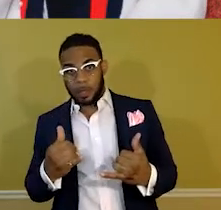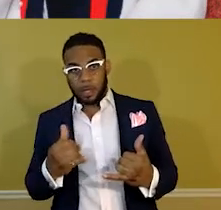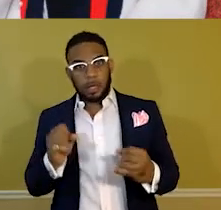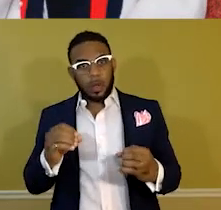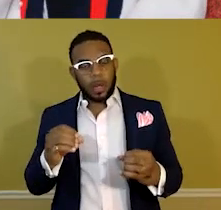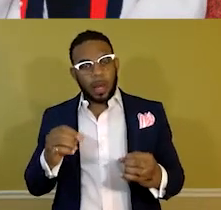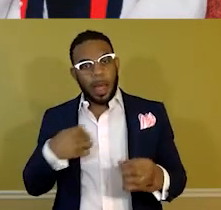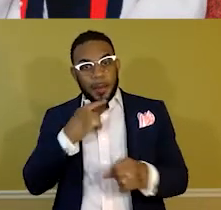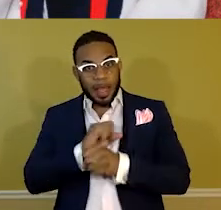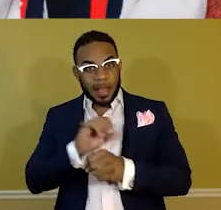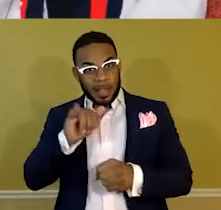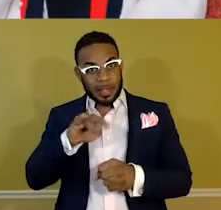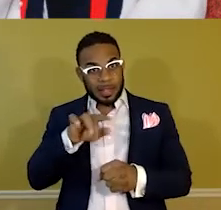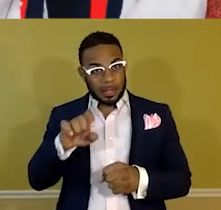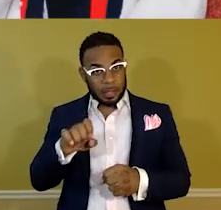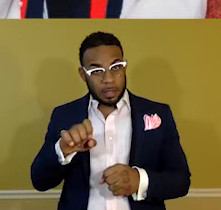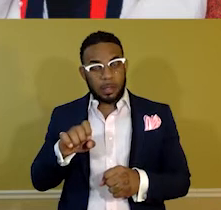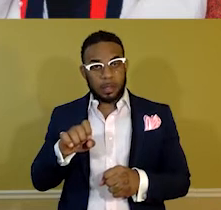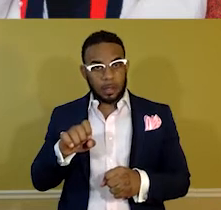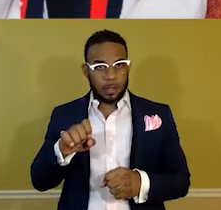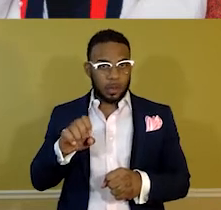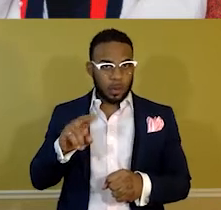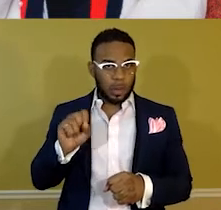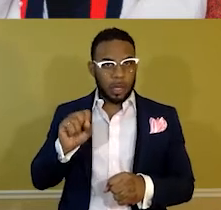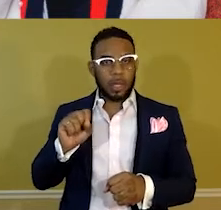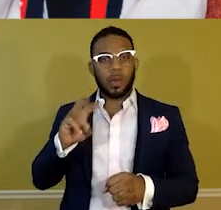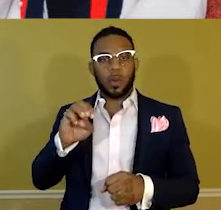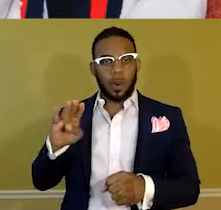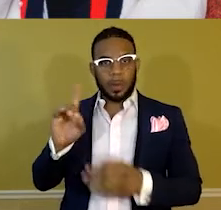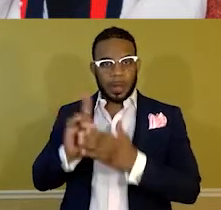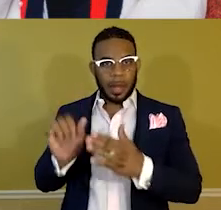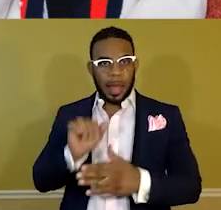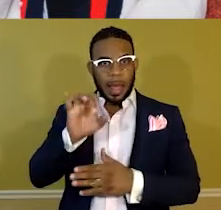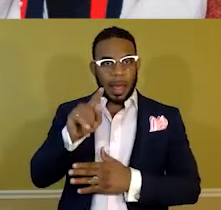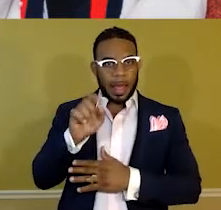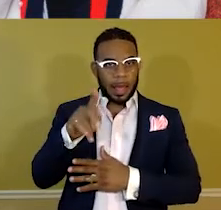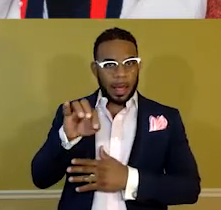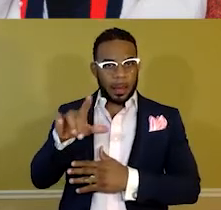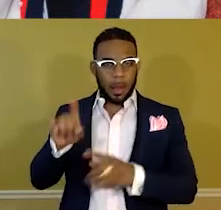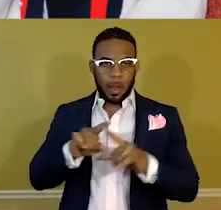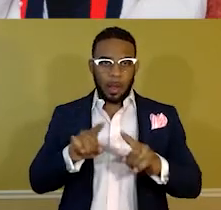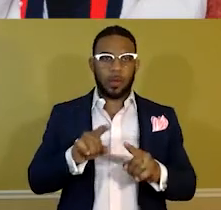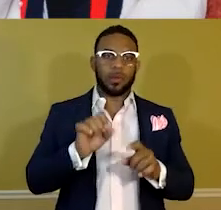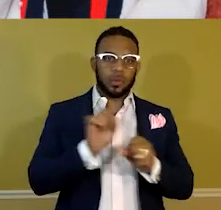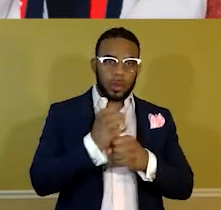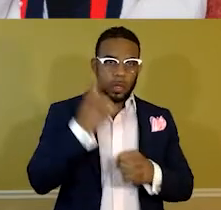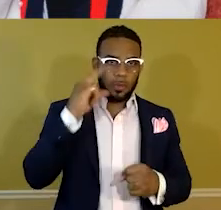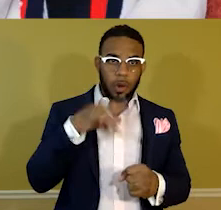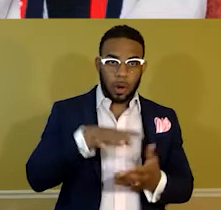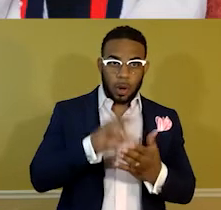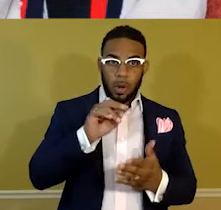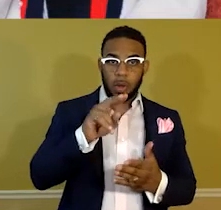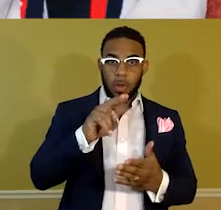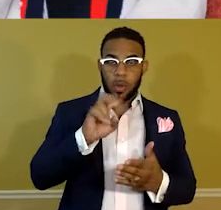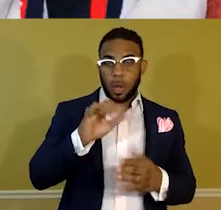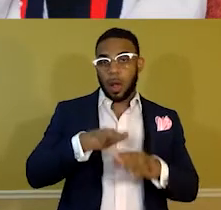So I'm Ashley Janelle, UX UI designer at Caterpillar, also the creator of Learn UX Online in 16 Weeks,